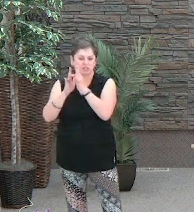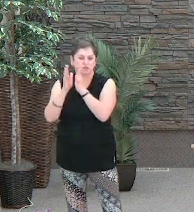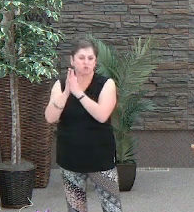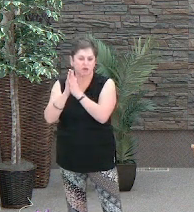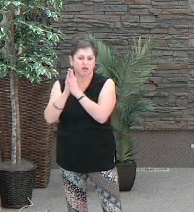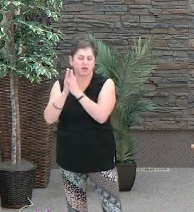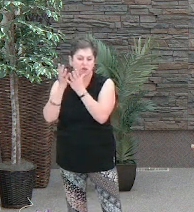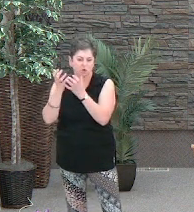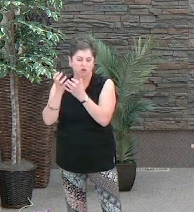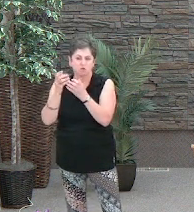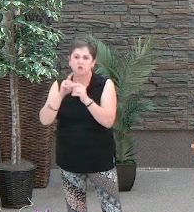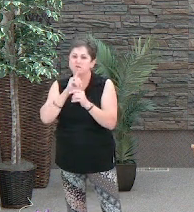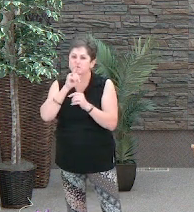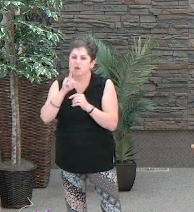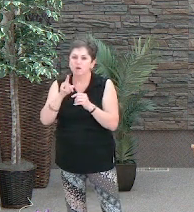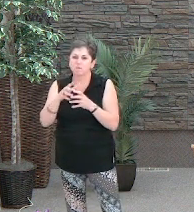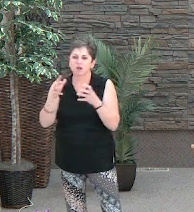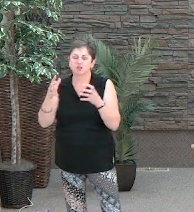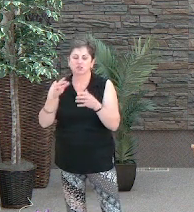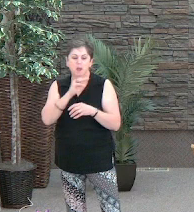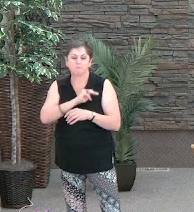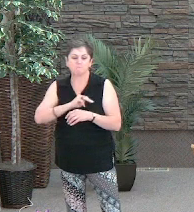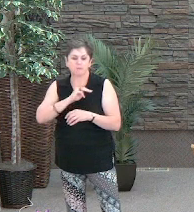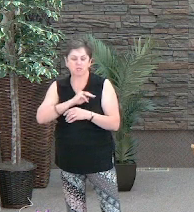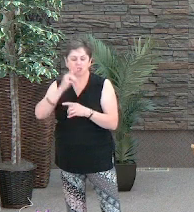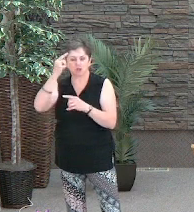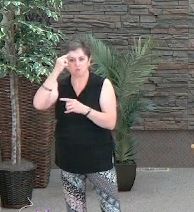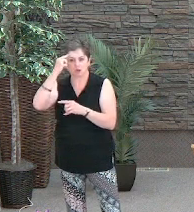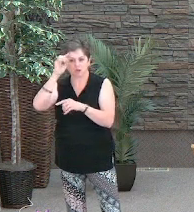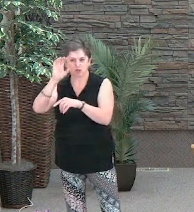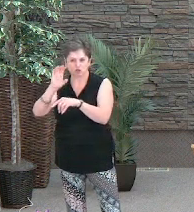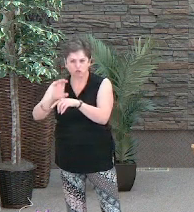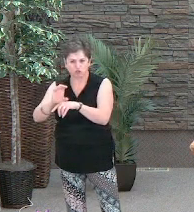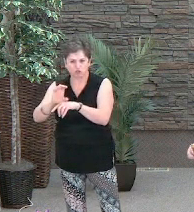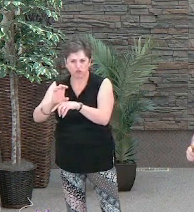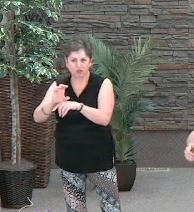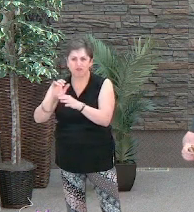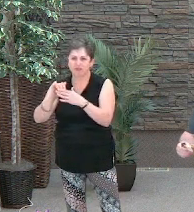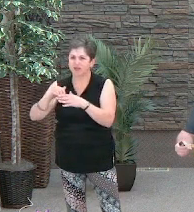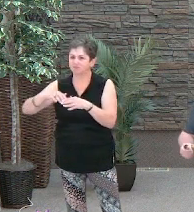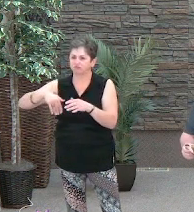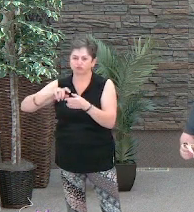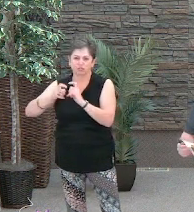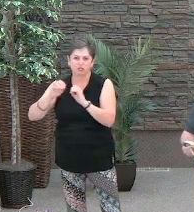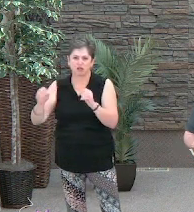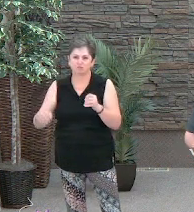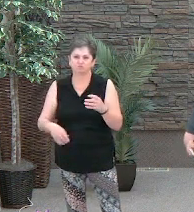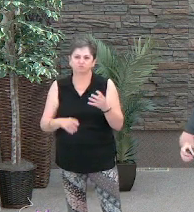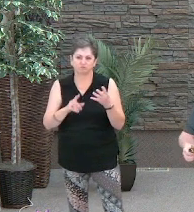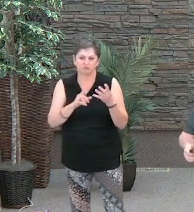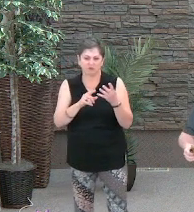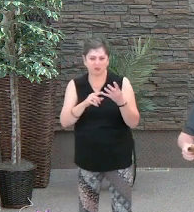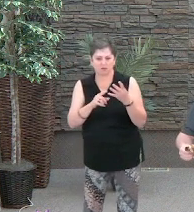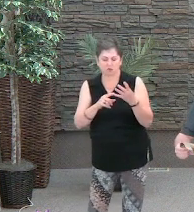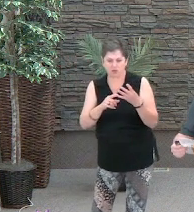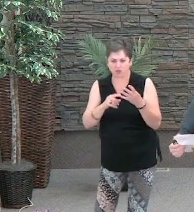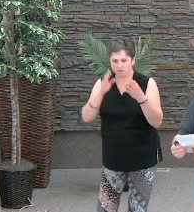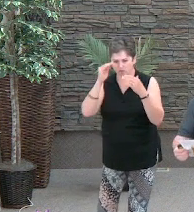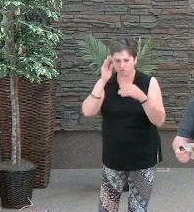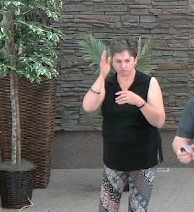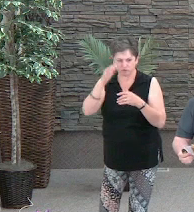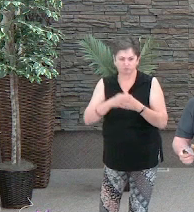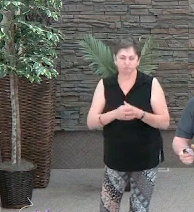And we are still very, very much a mission-minded church. That has not changed. And I pray to God that it will not